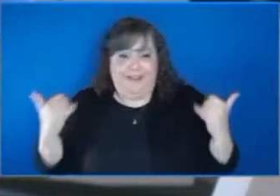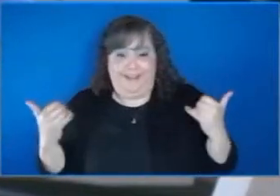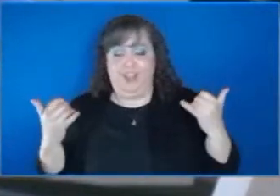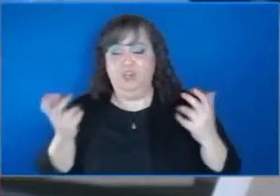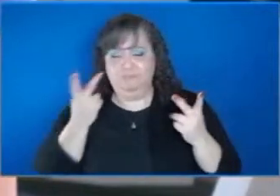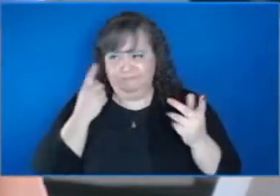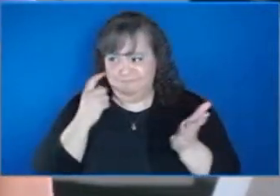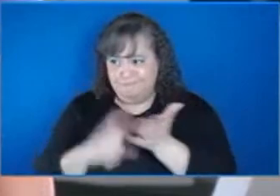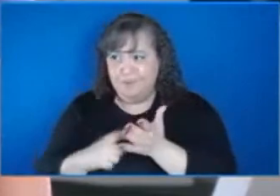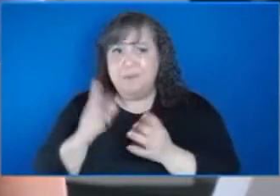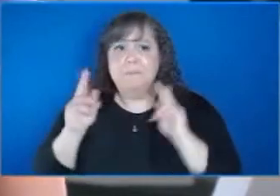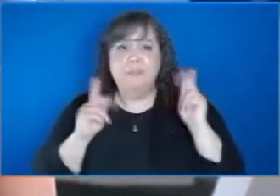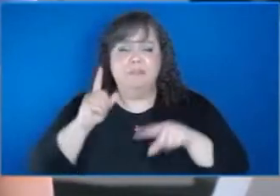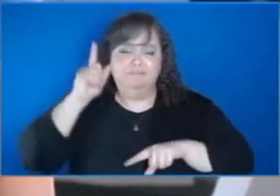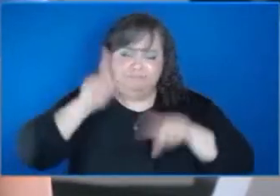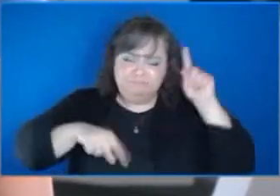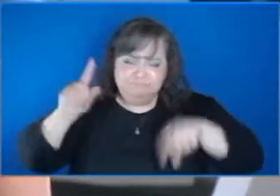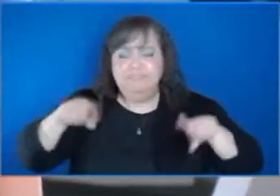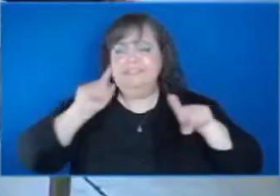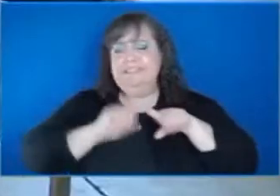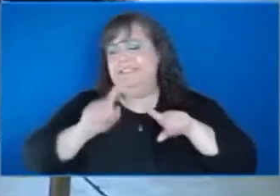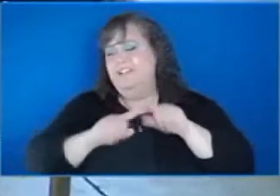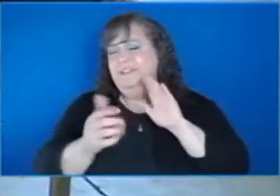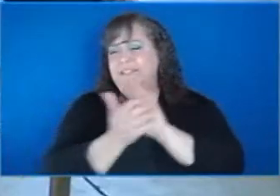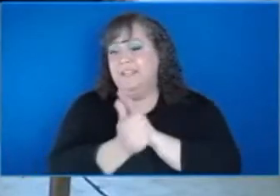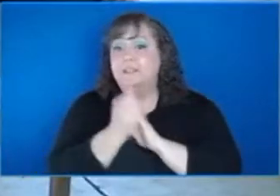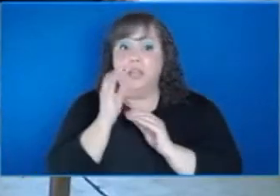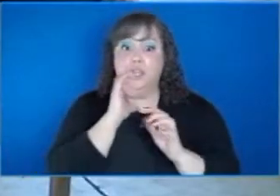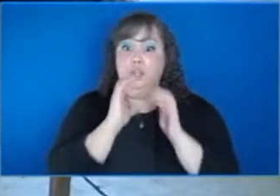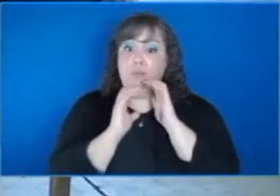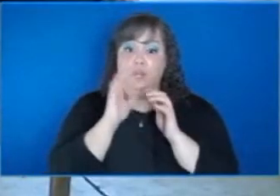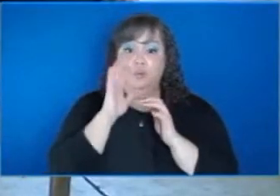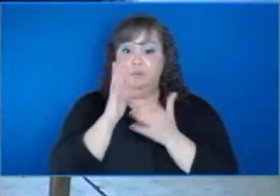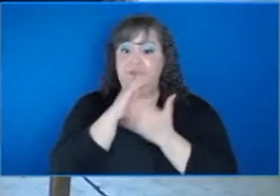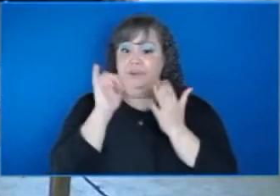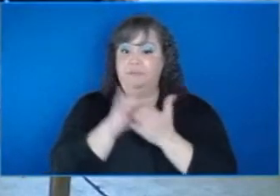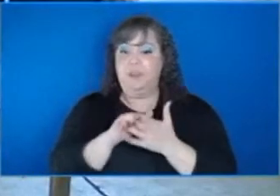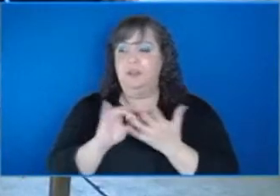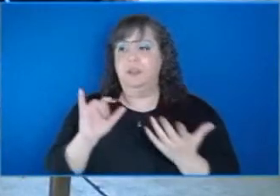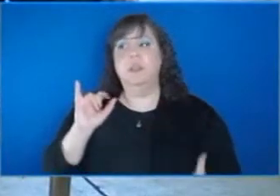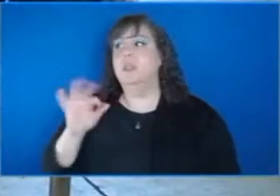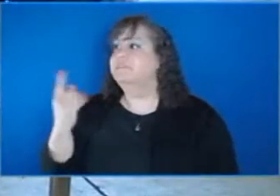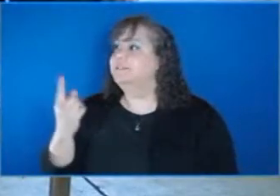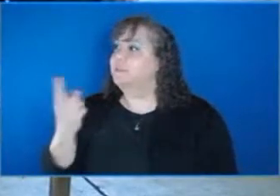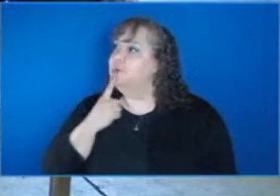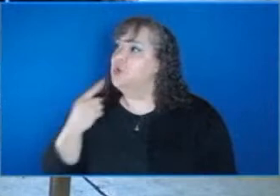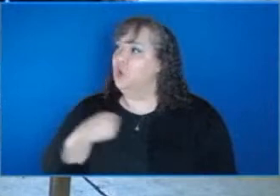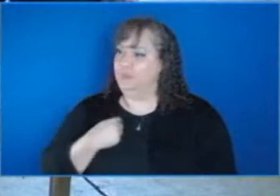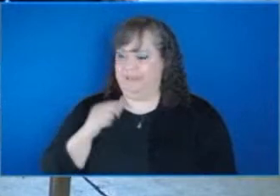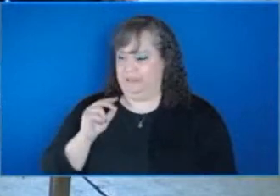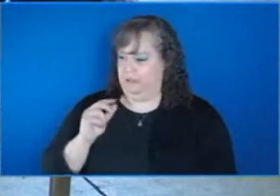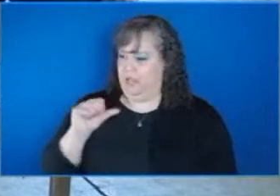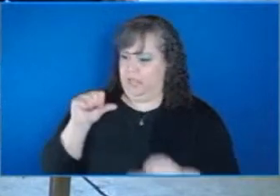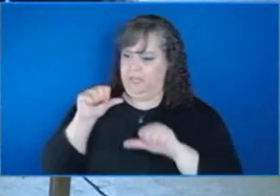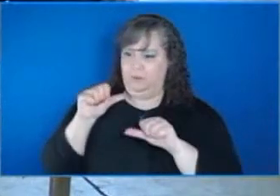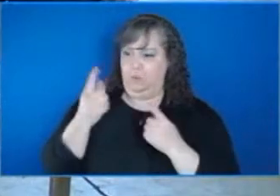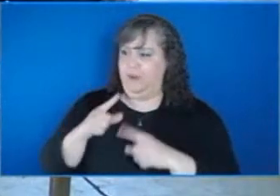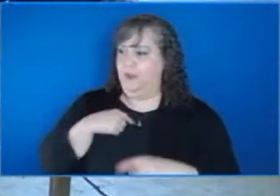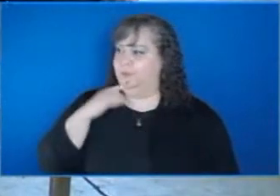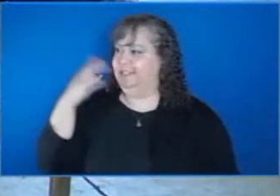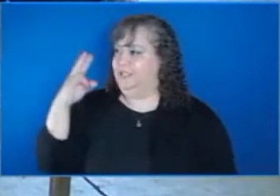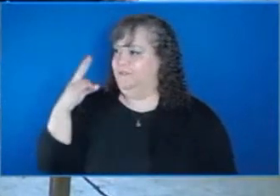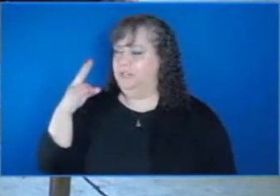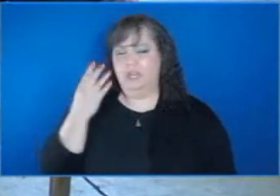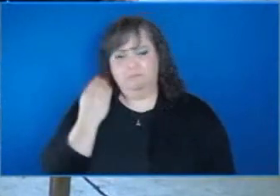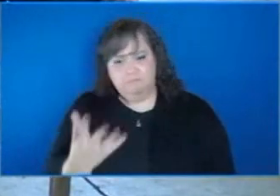this as well, yeah, right? if somebody had told me when I was 17 years old that science communication was a job, I would not have taken the sort of circuitous